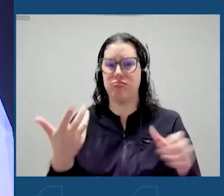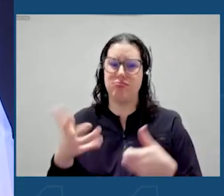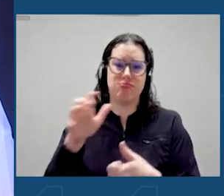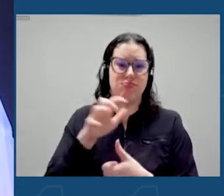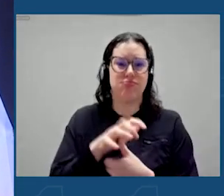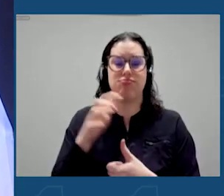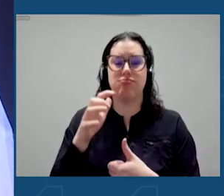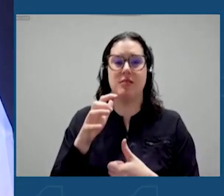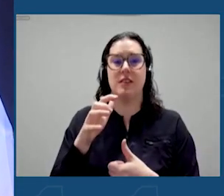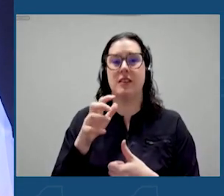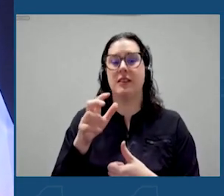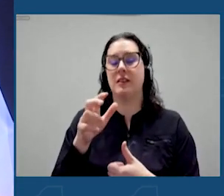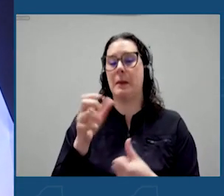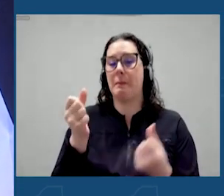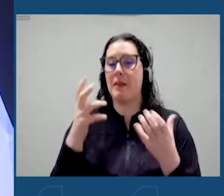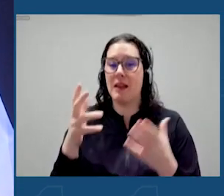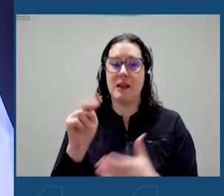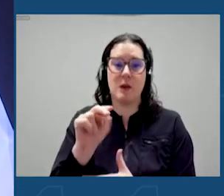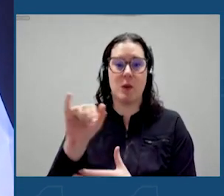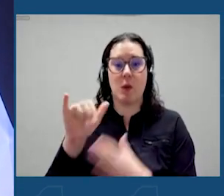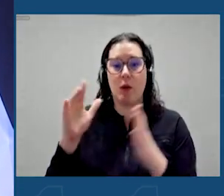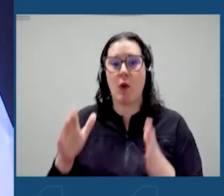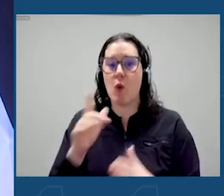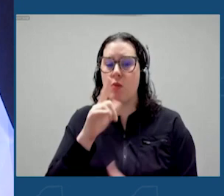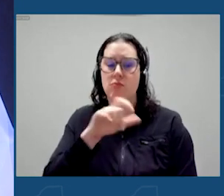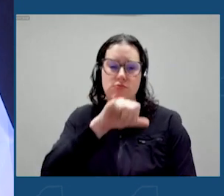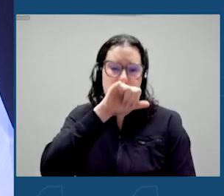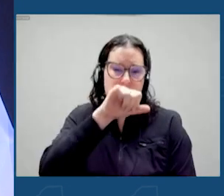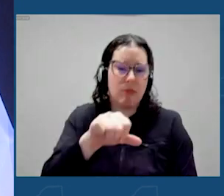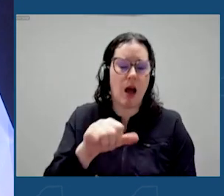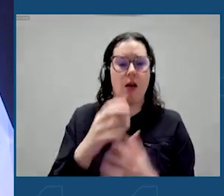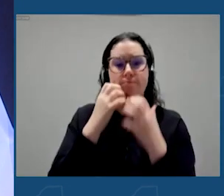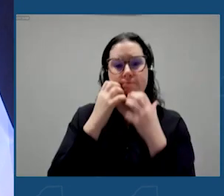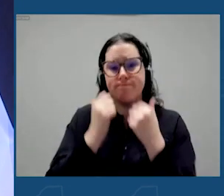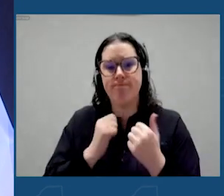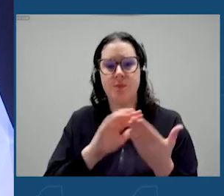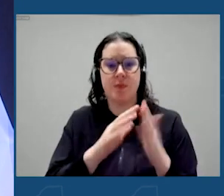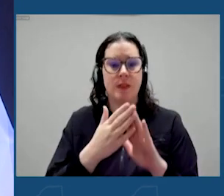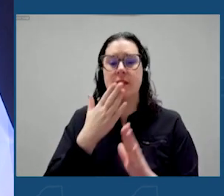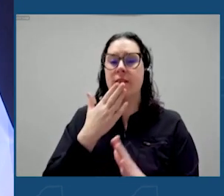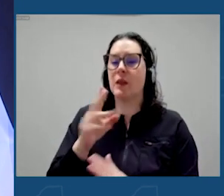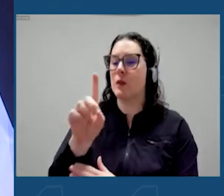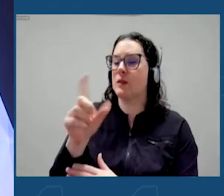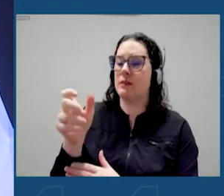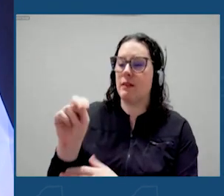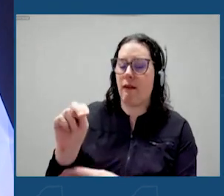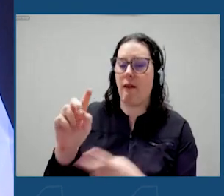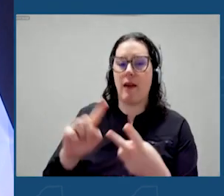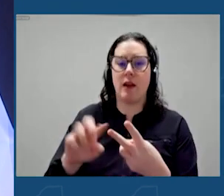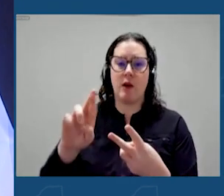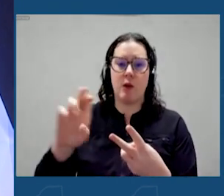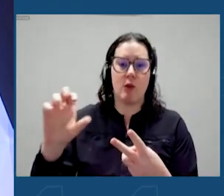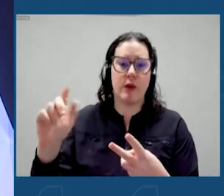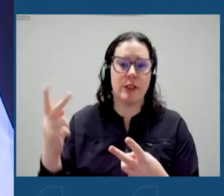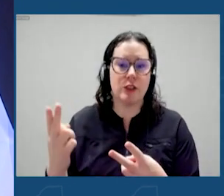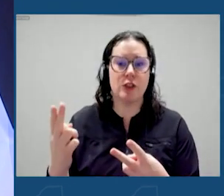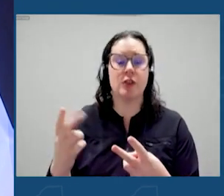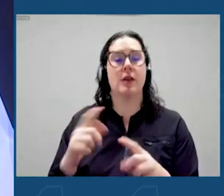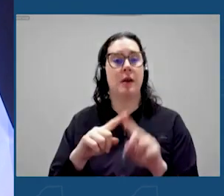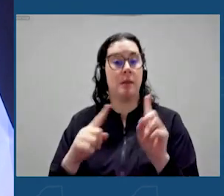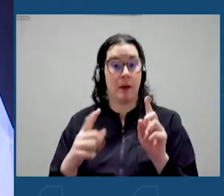New Yorkers that love this city. I want to thank Dan and Rich. And really, sometimes we don't